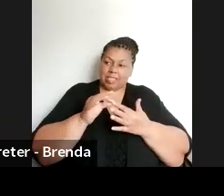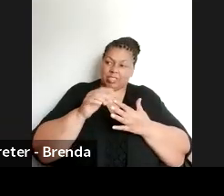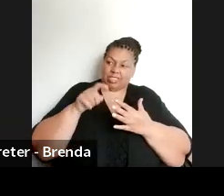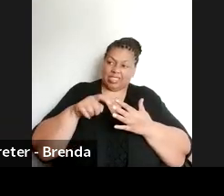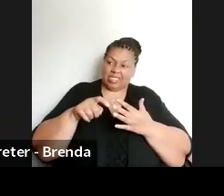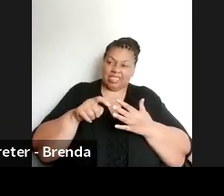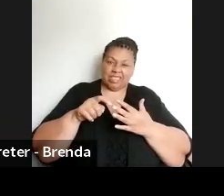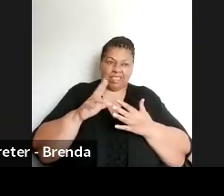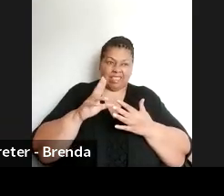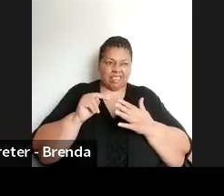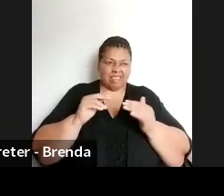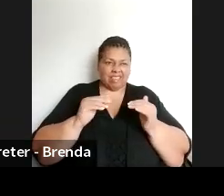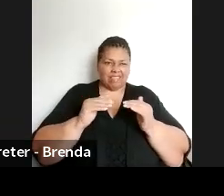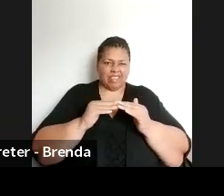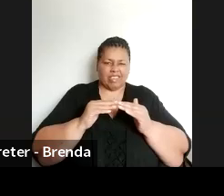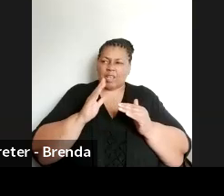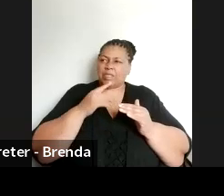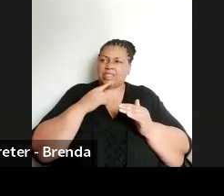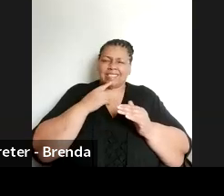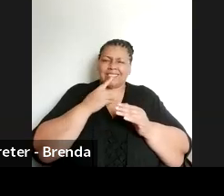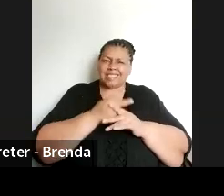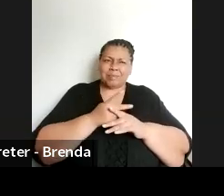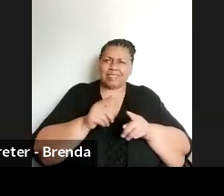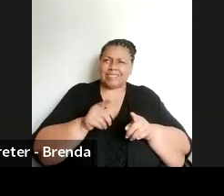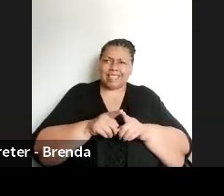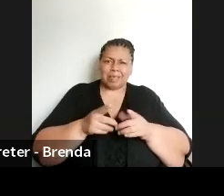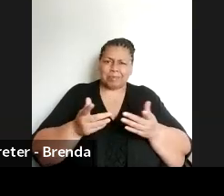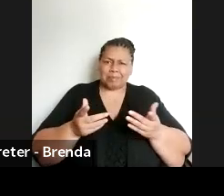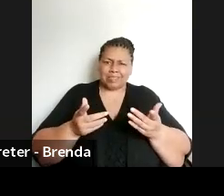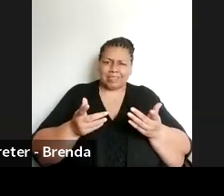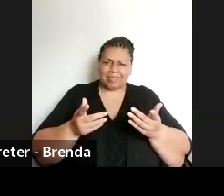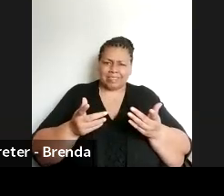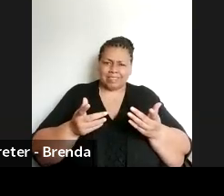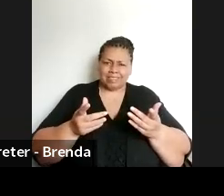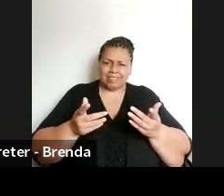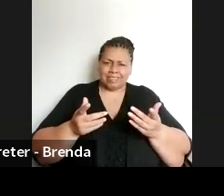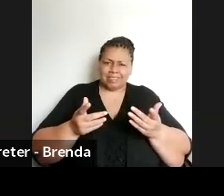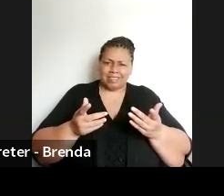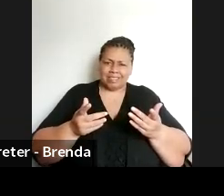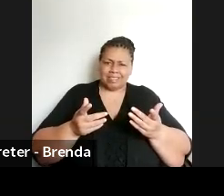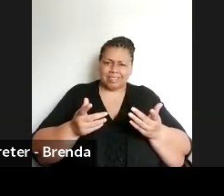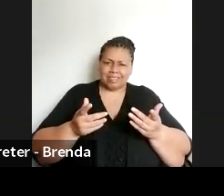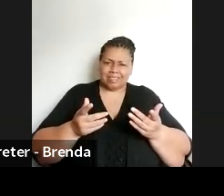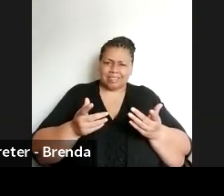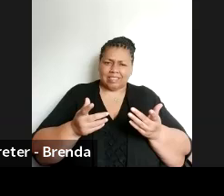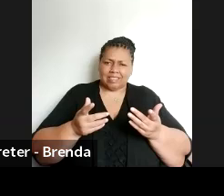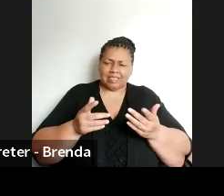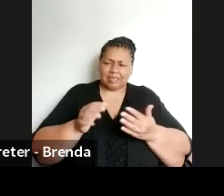of unfair? I would just say keep it the same. Just do special